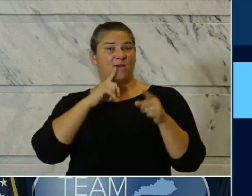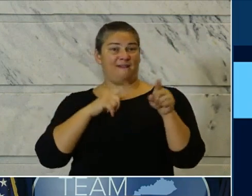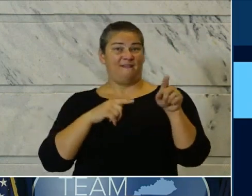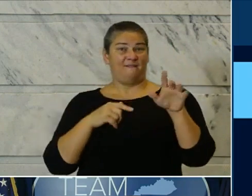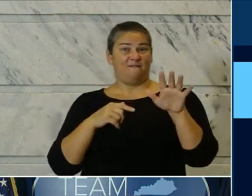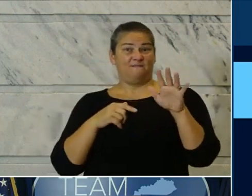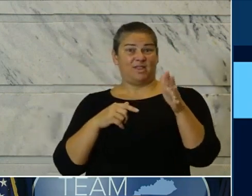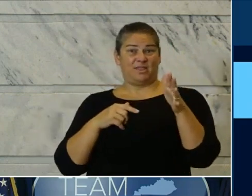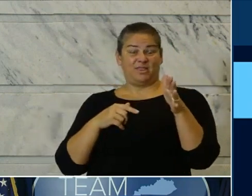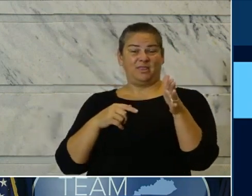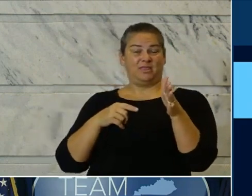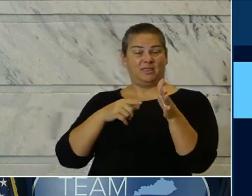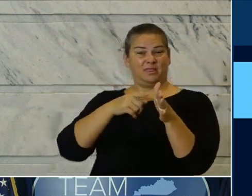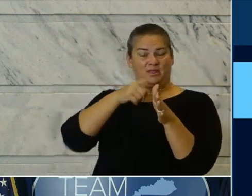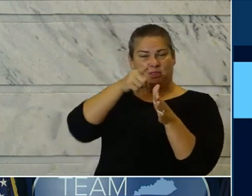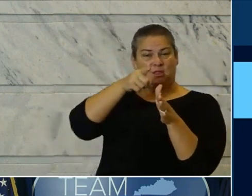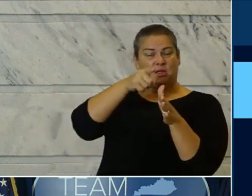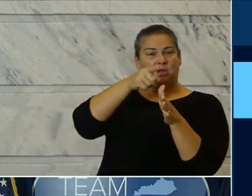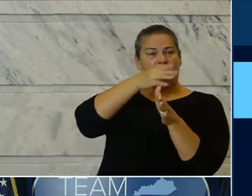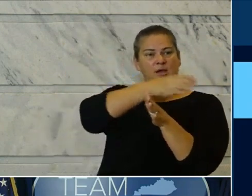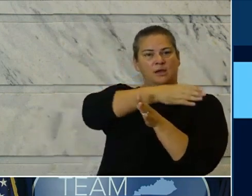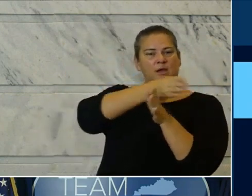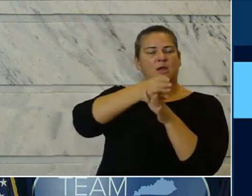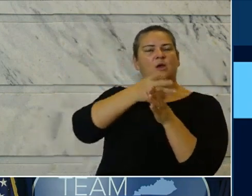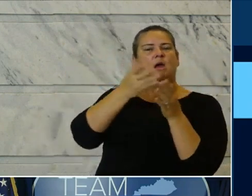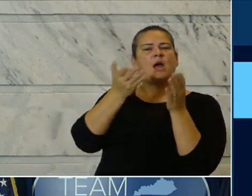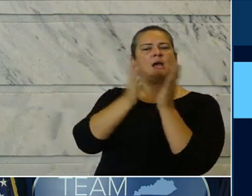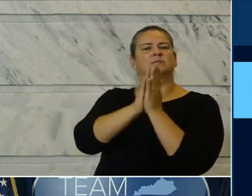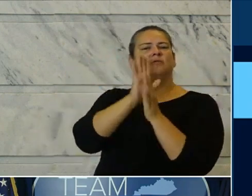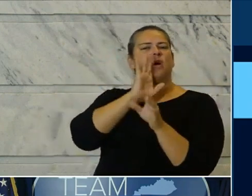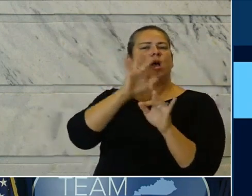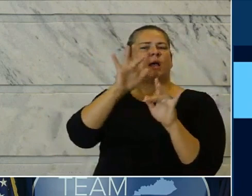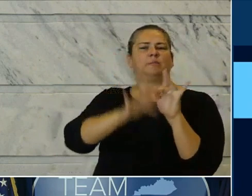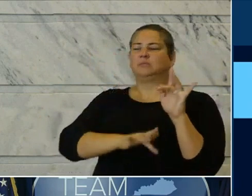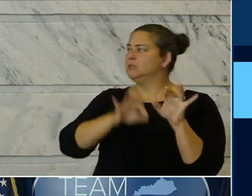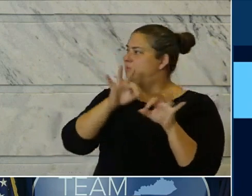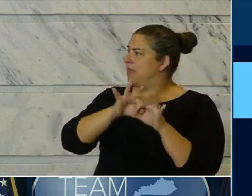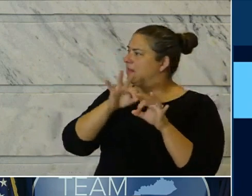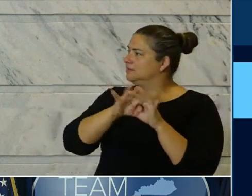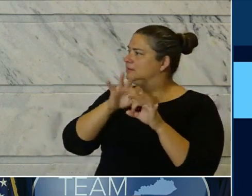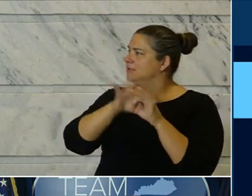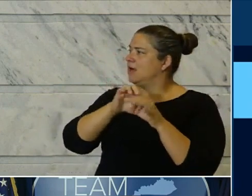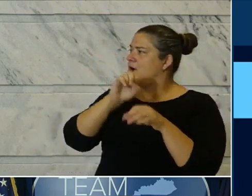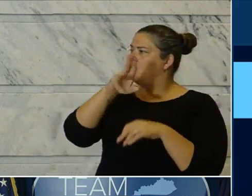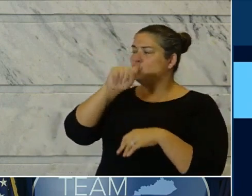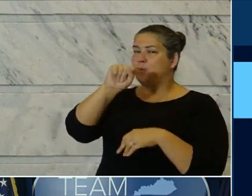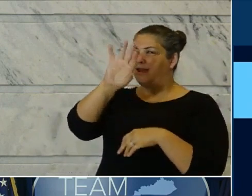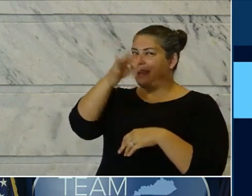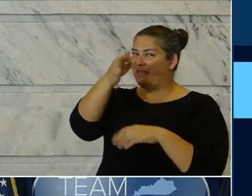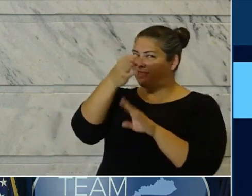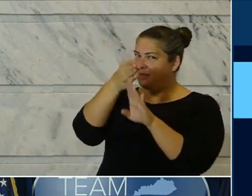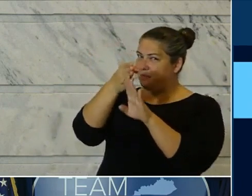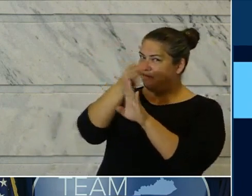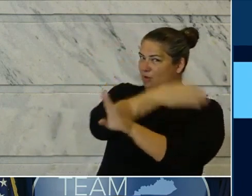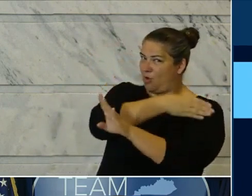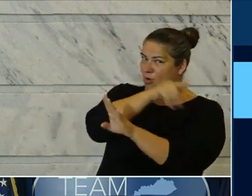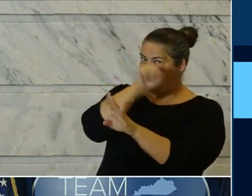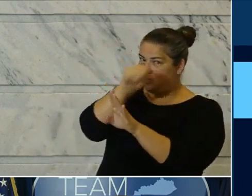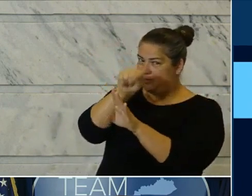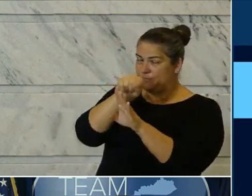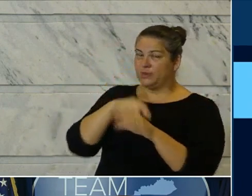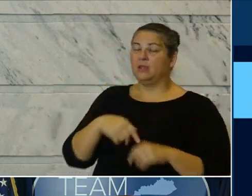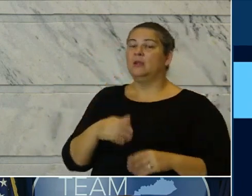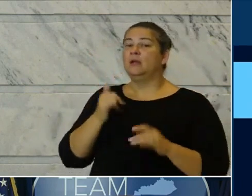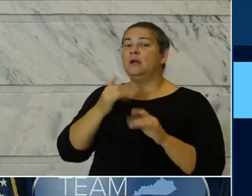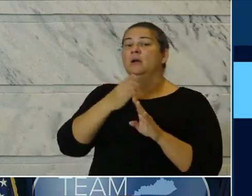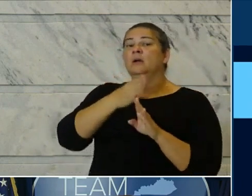request one of these, an absentee ballot. After that, early in-person voting begins on October 13th, and we want everyone that's